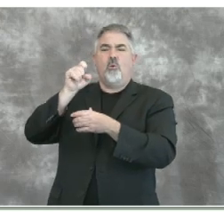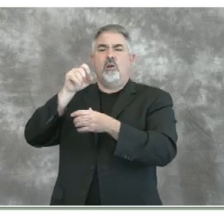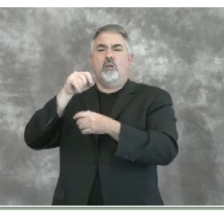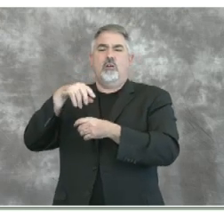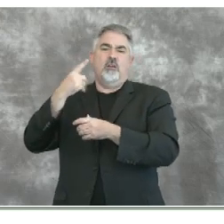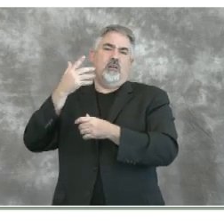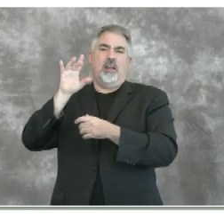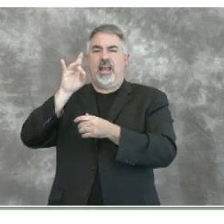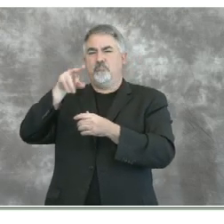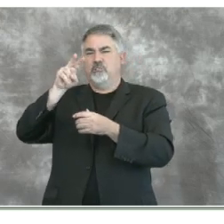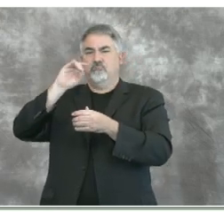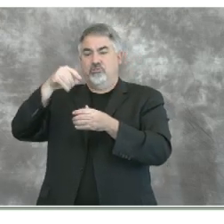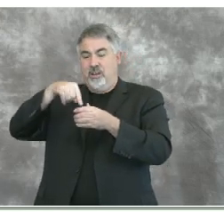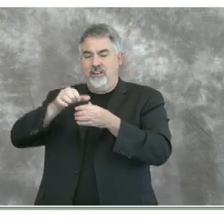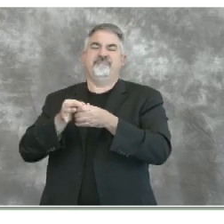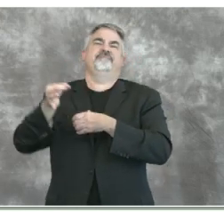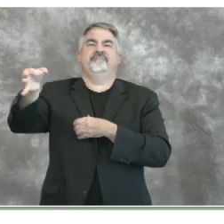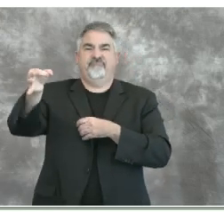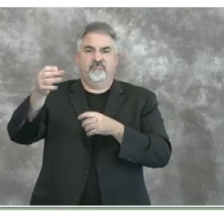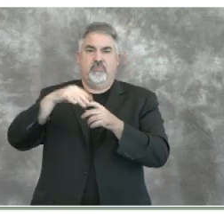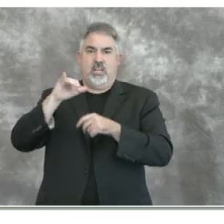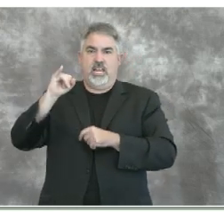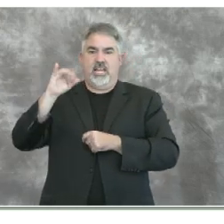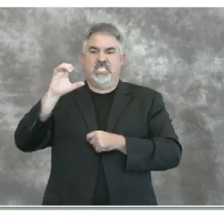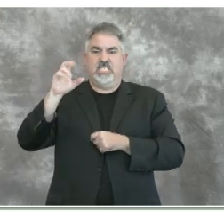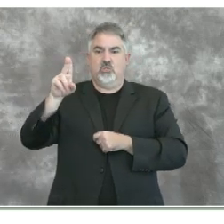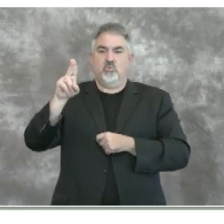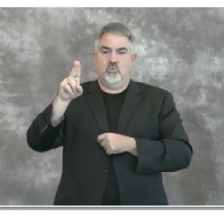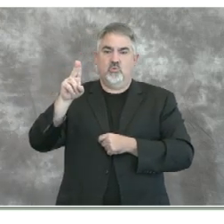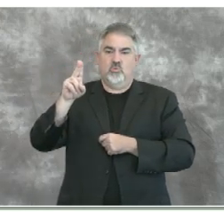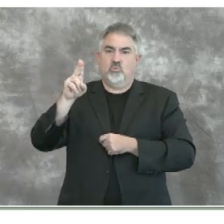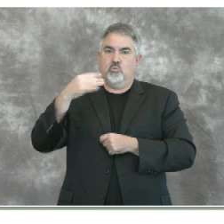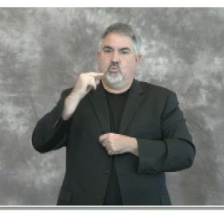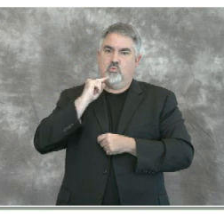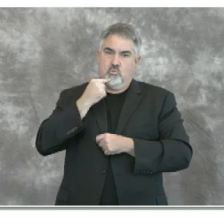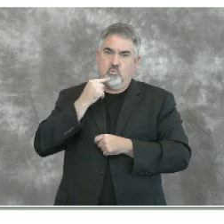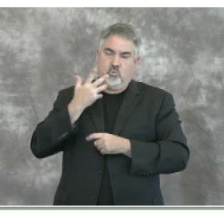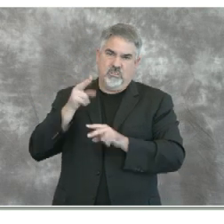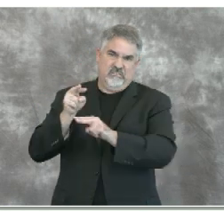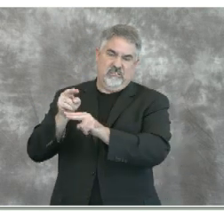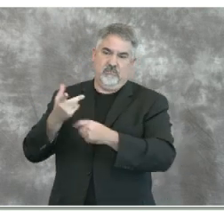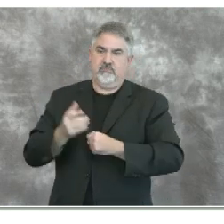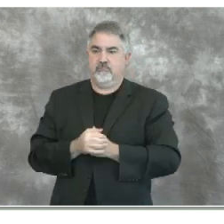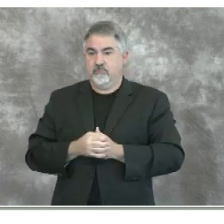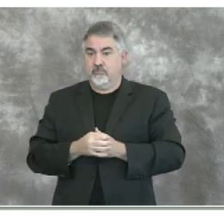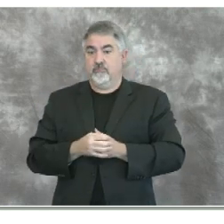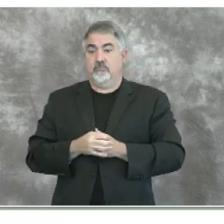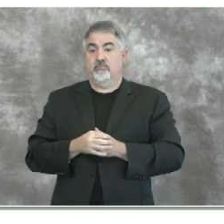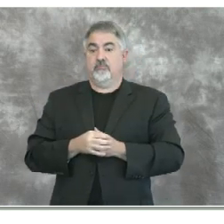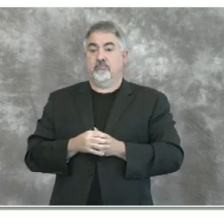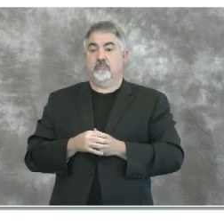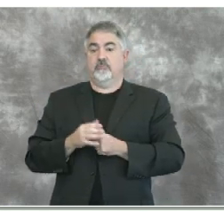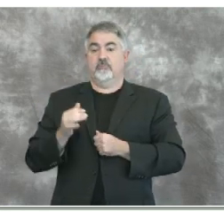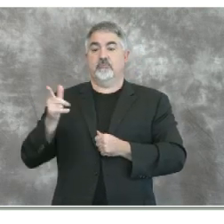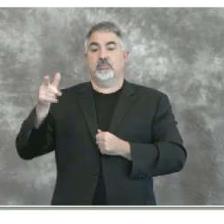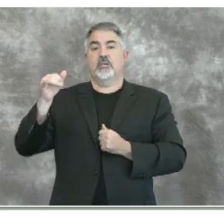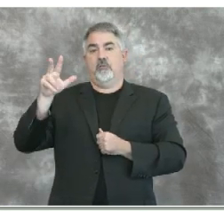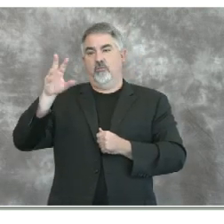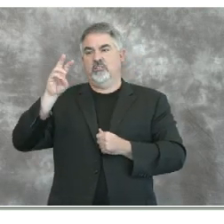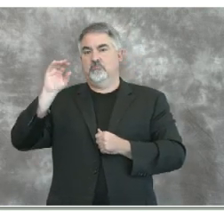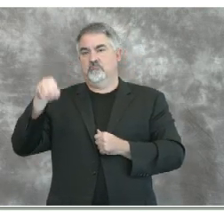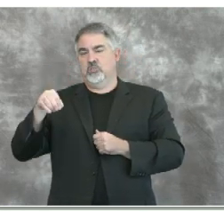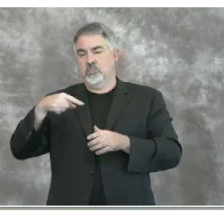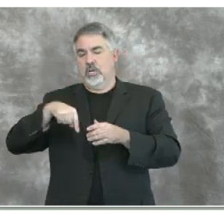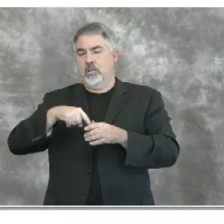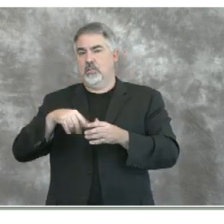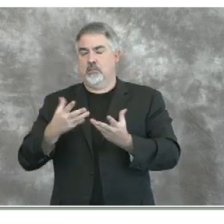of the total number of cases have been admitted to the ICU. This number is 36% of the total